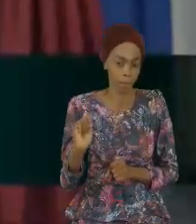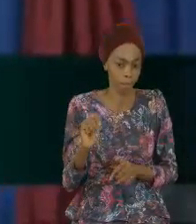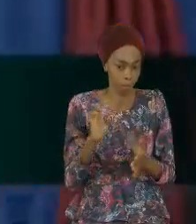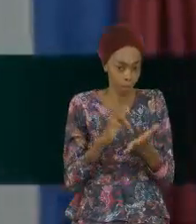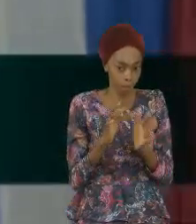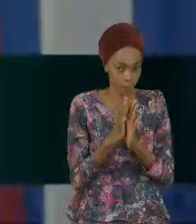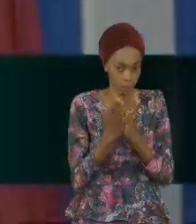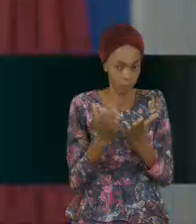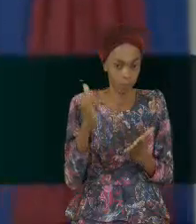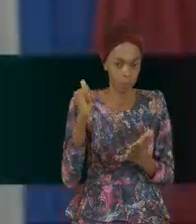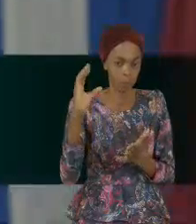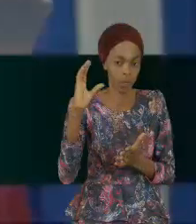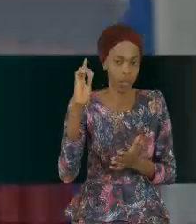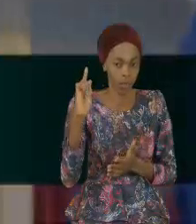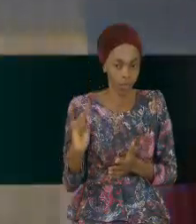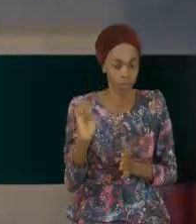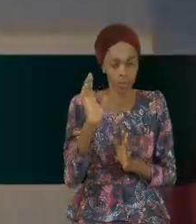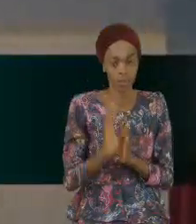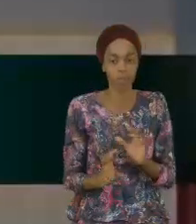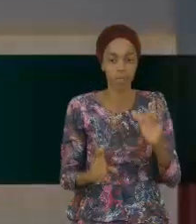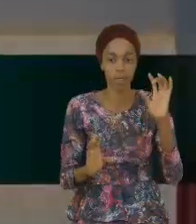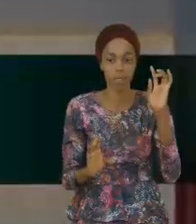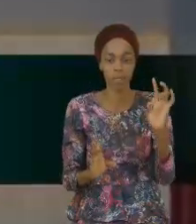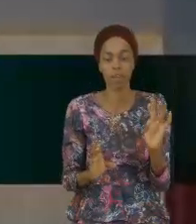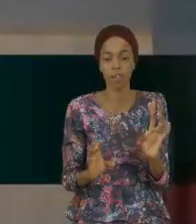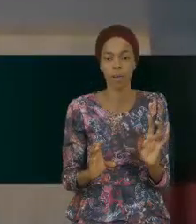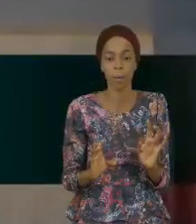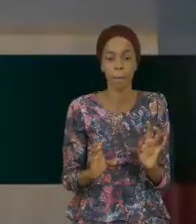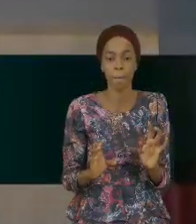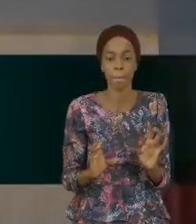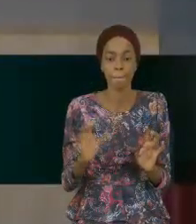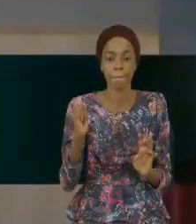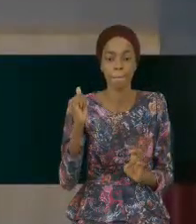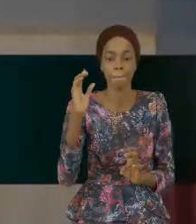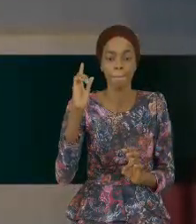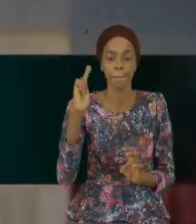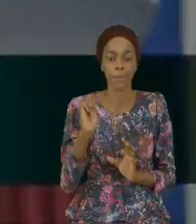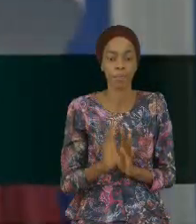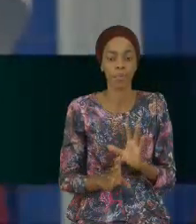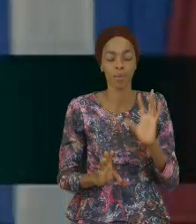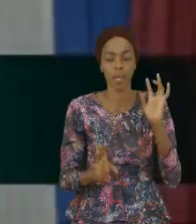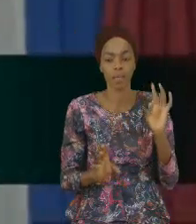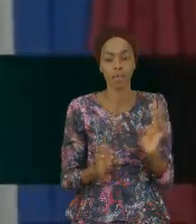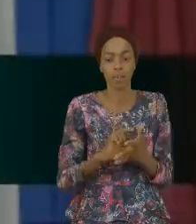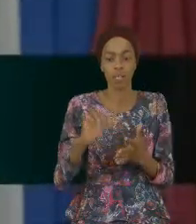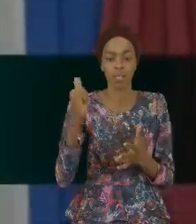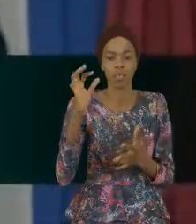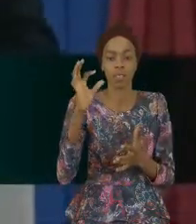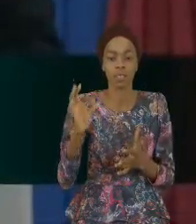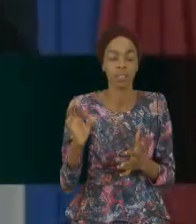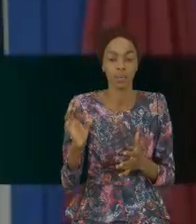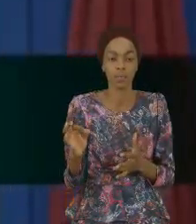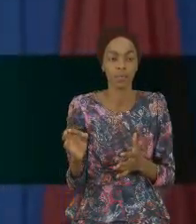chapter 7, and we're looking at verse 19. Acts chapter 7, verse 19, the same